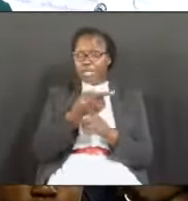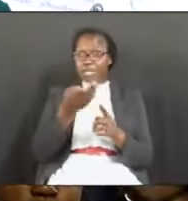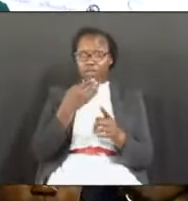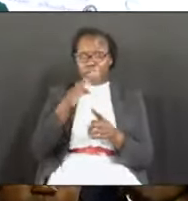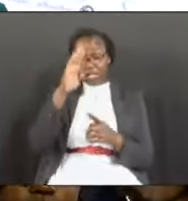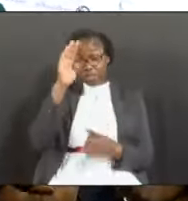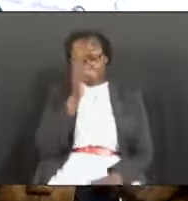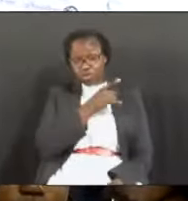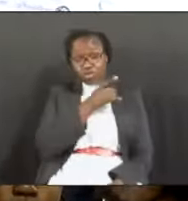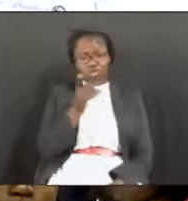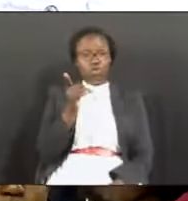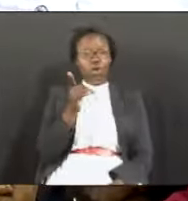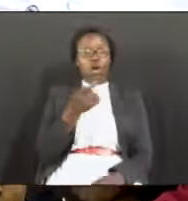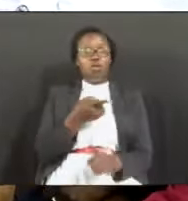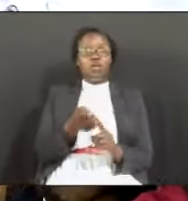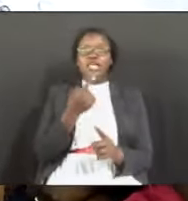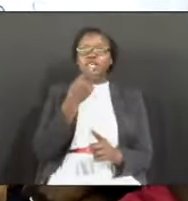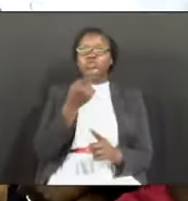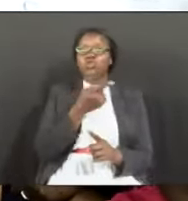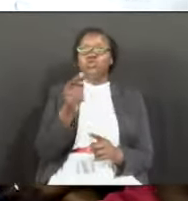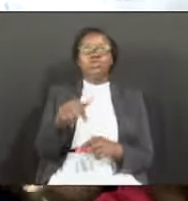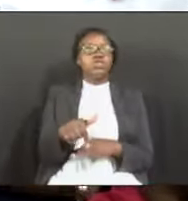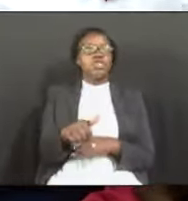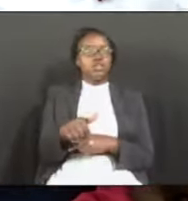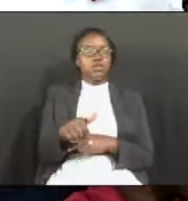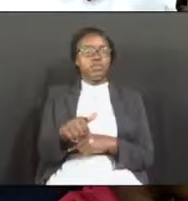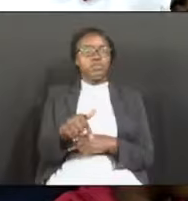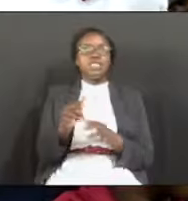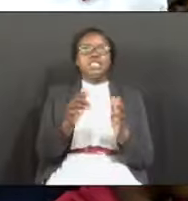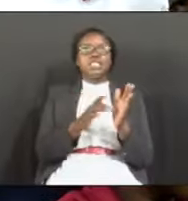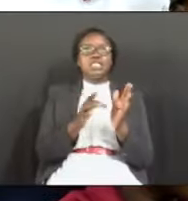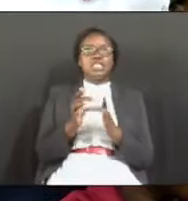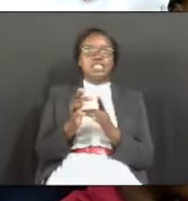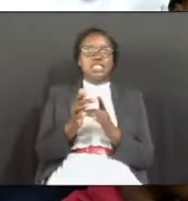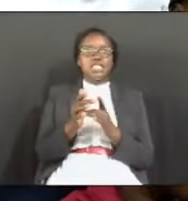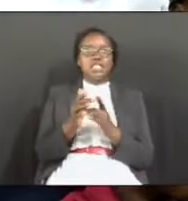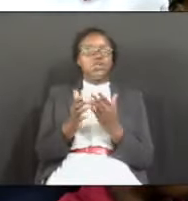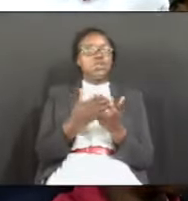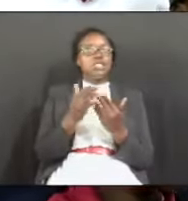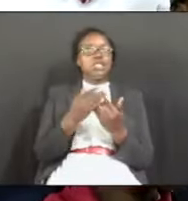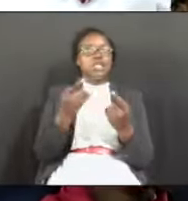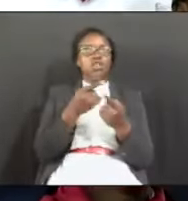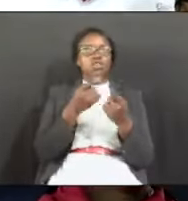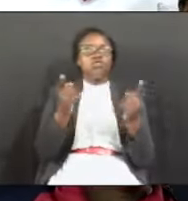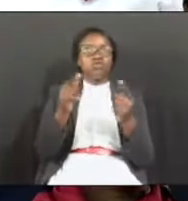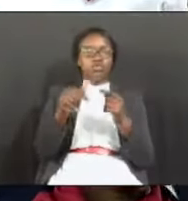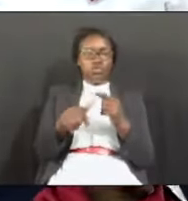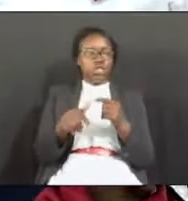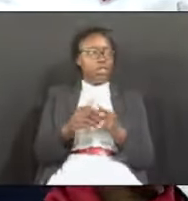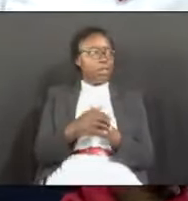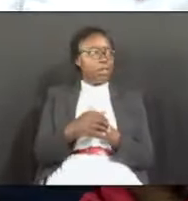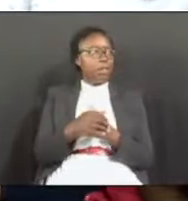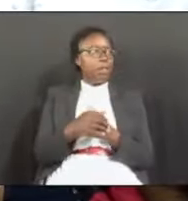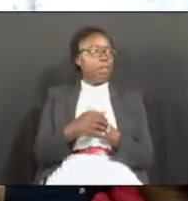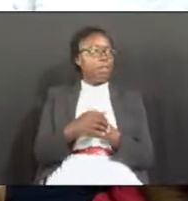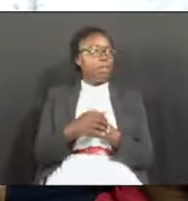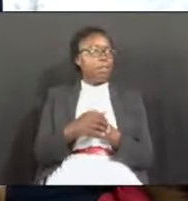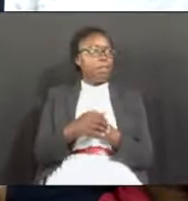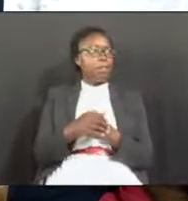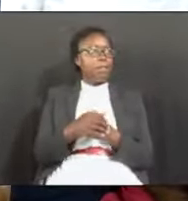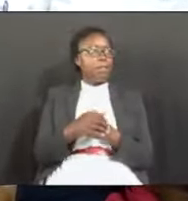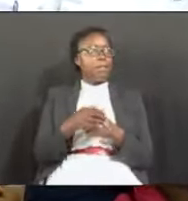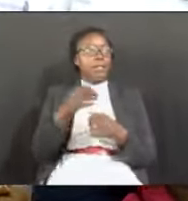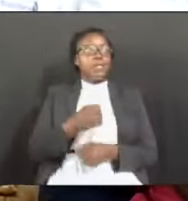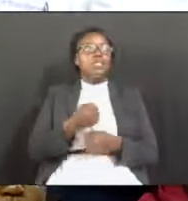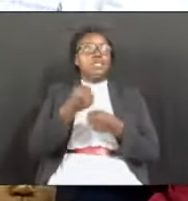you. But I can assure you today, Jesus will take care of your bills. You can trust